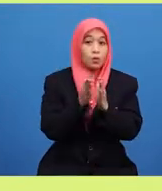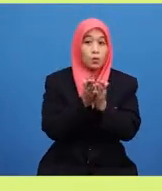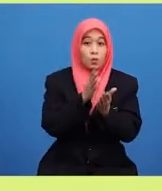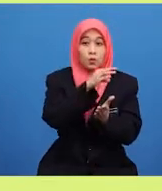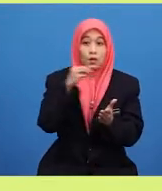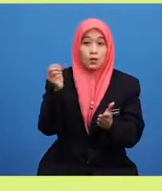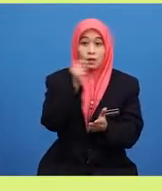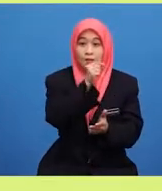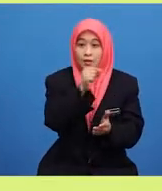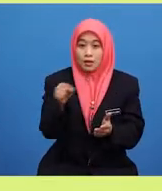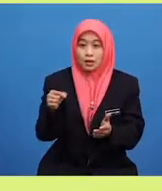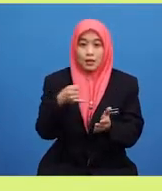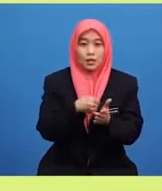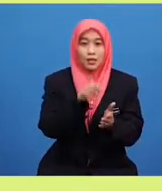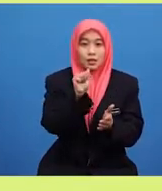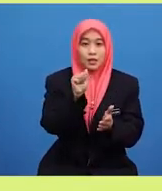It's a...